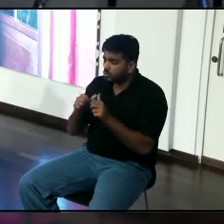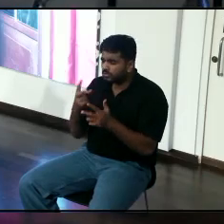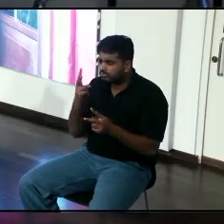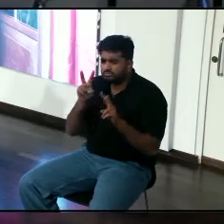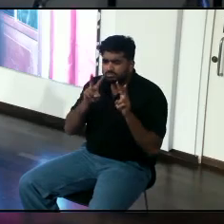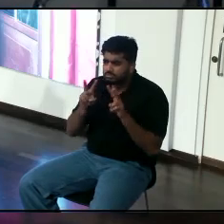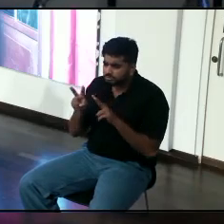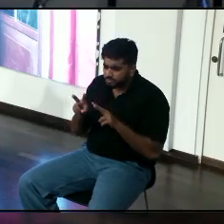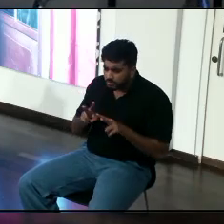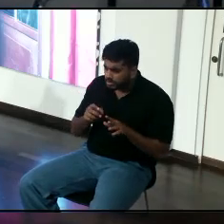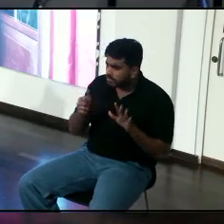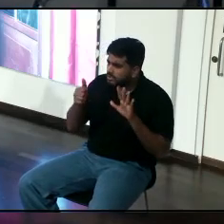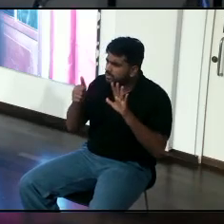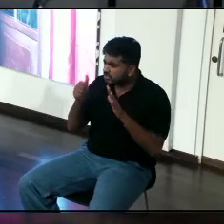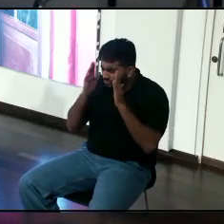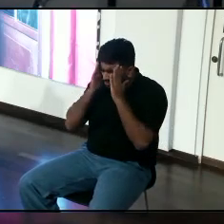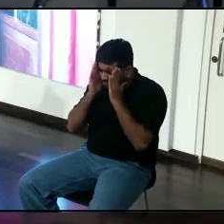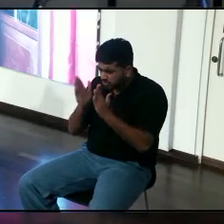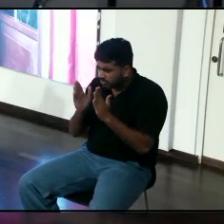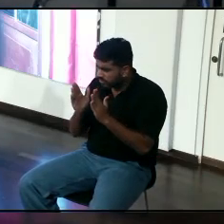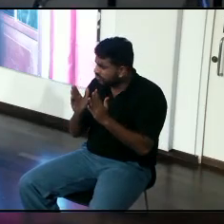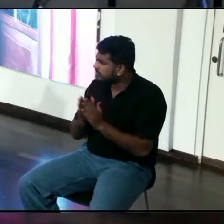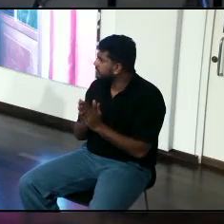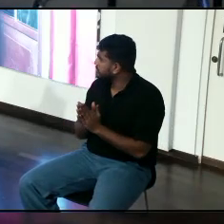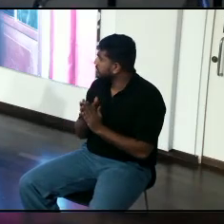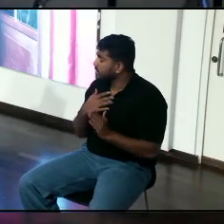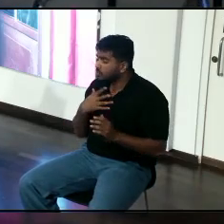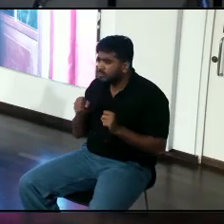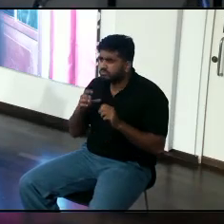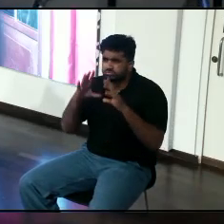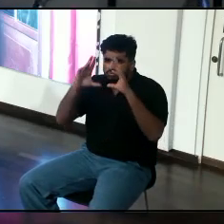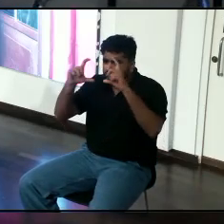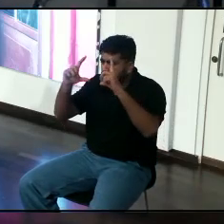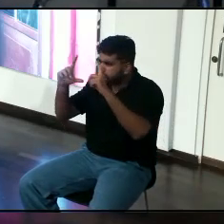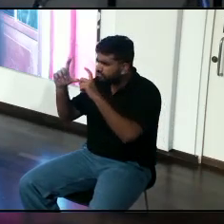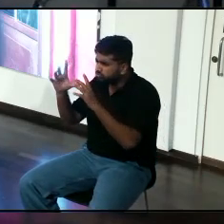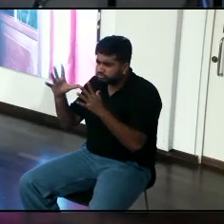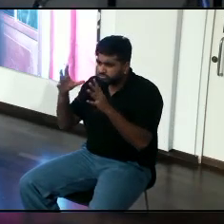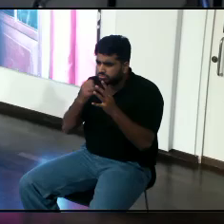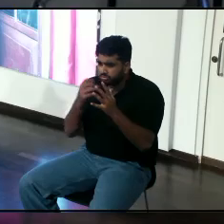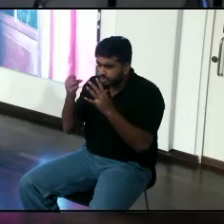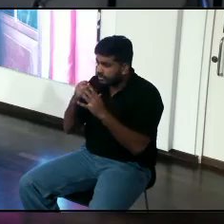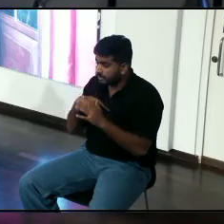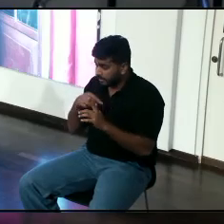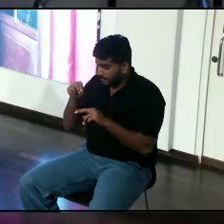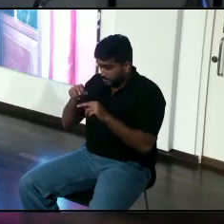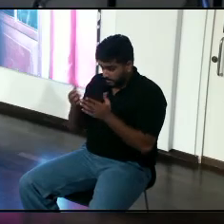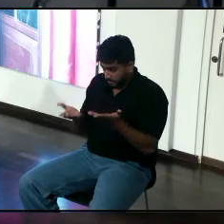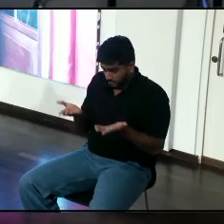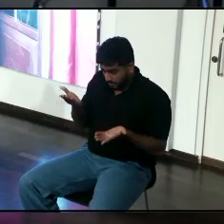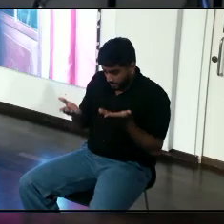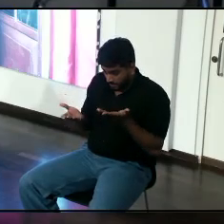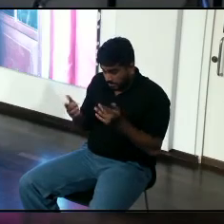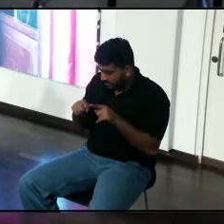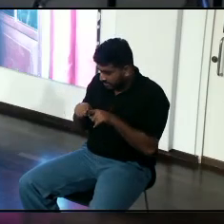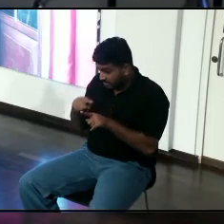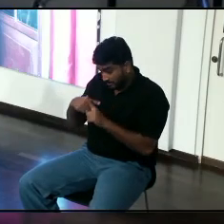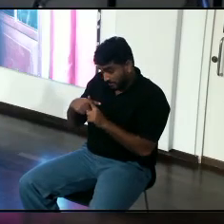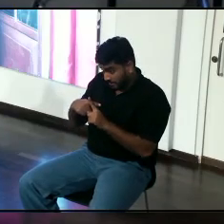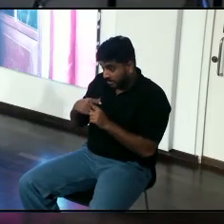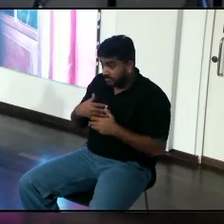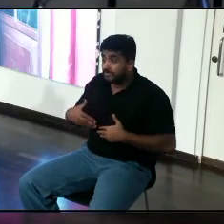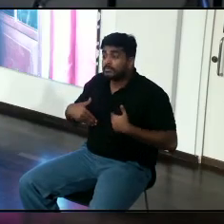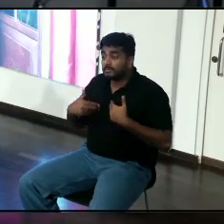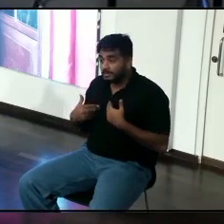on 6. For me, it was important to capture, to strike that balance between breadth and depth in order